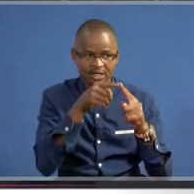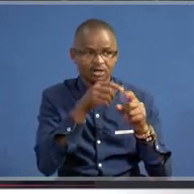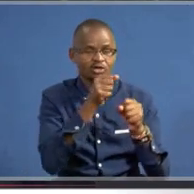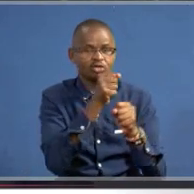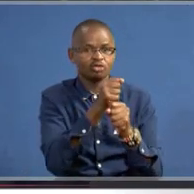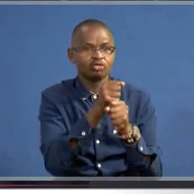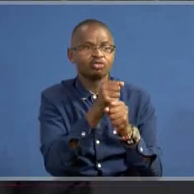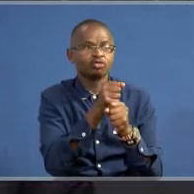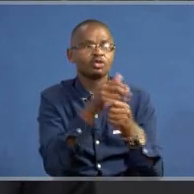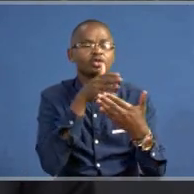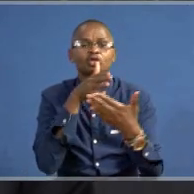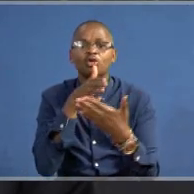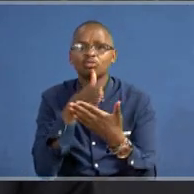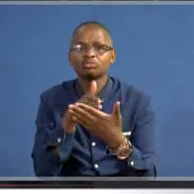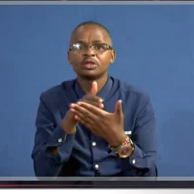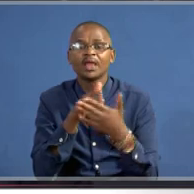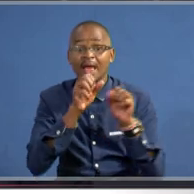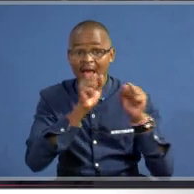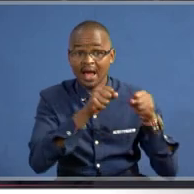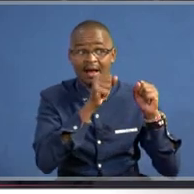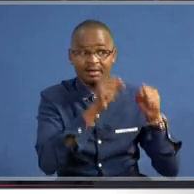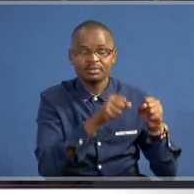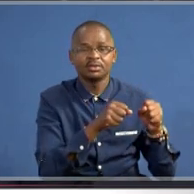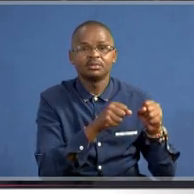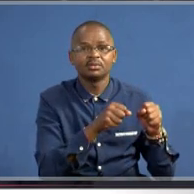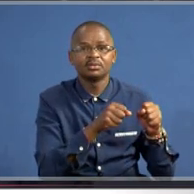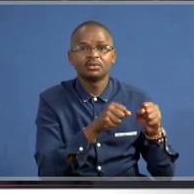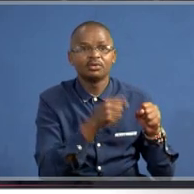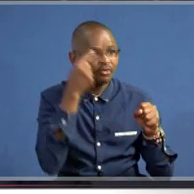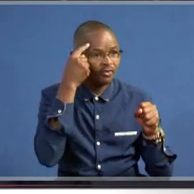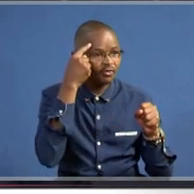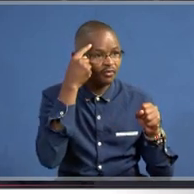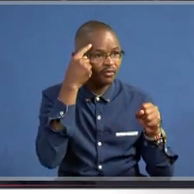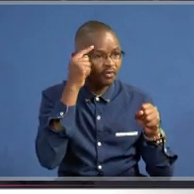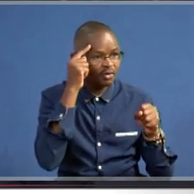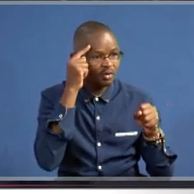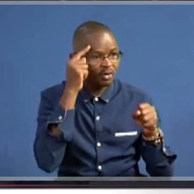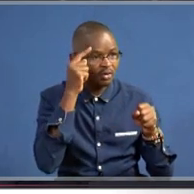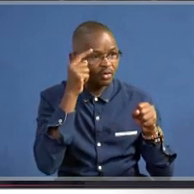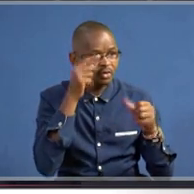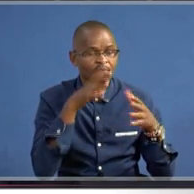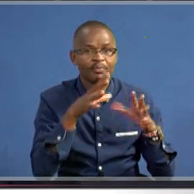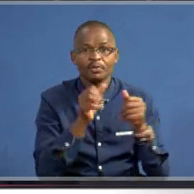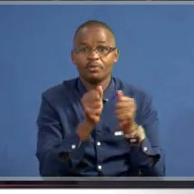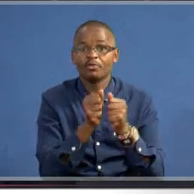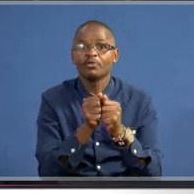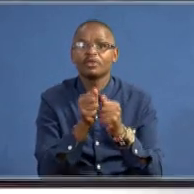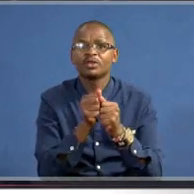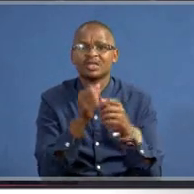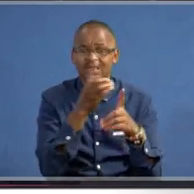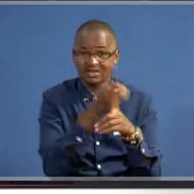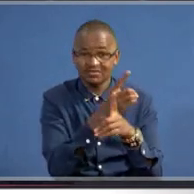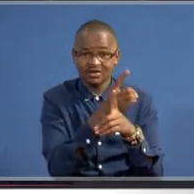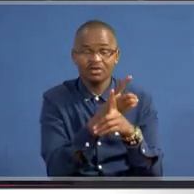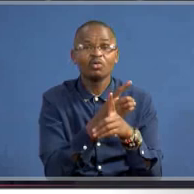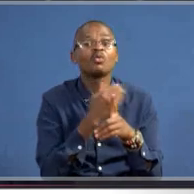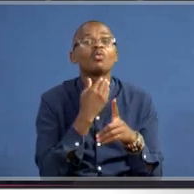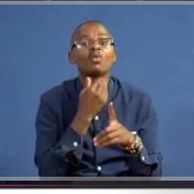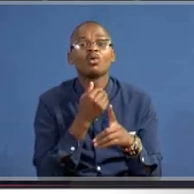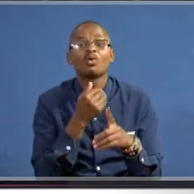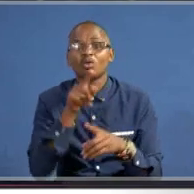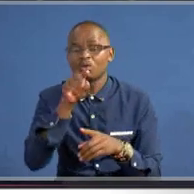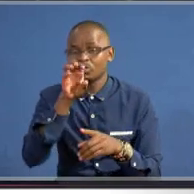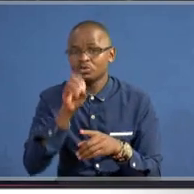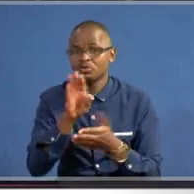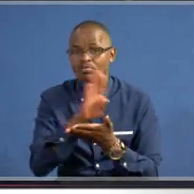choke off the ability for off people with nefarious intentions to